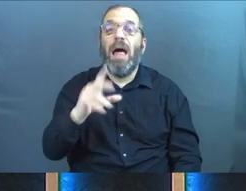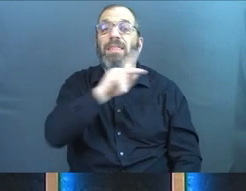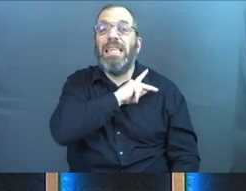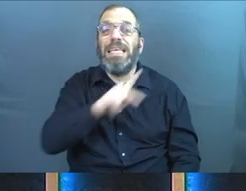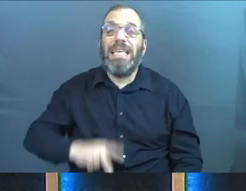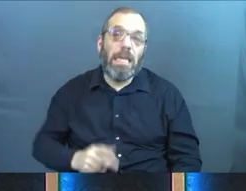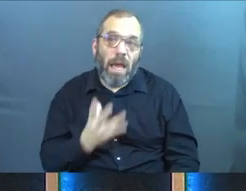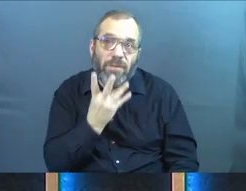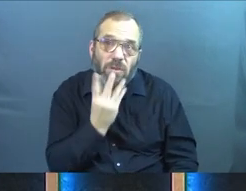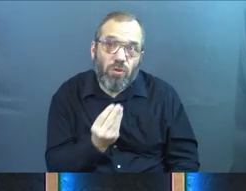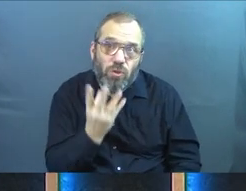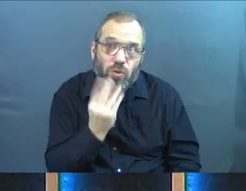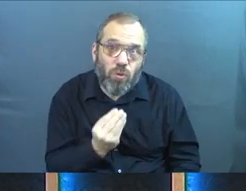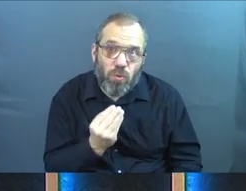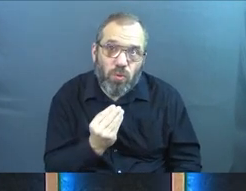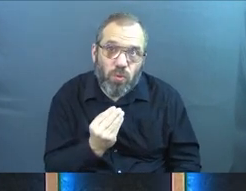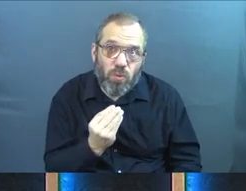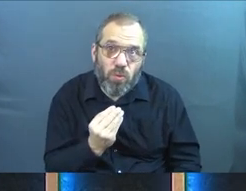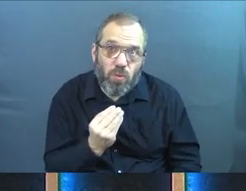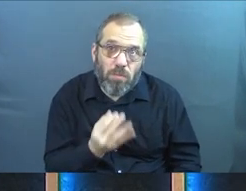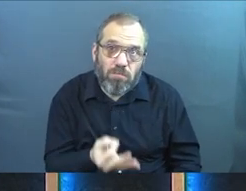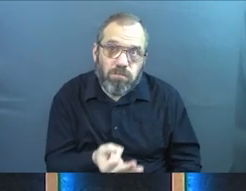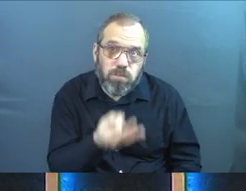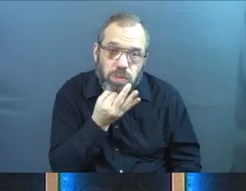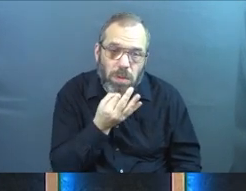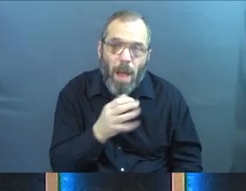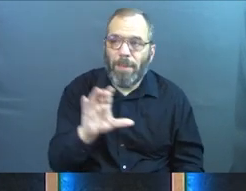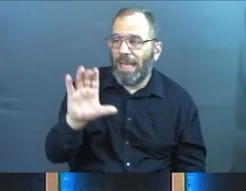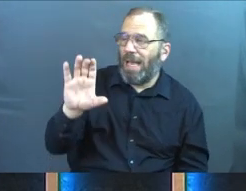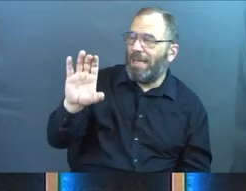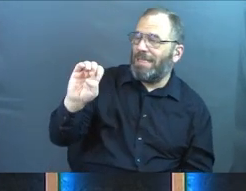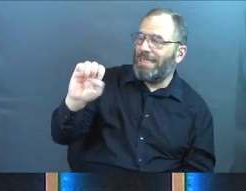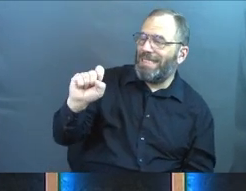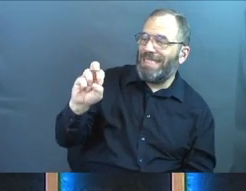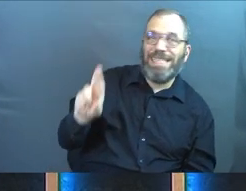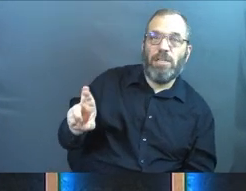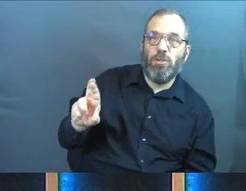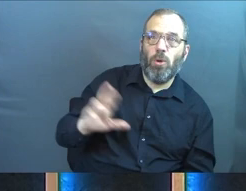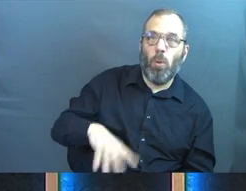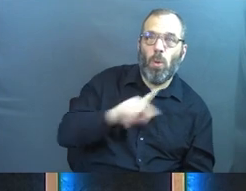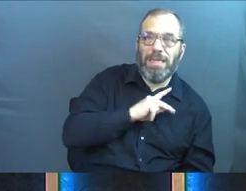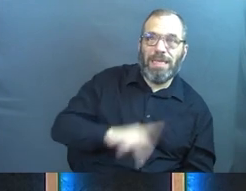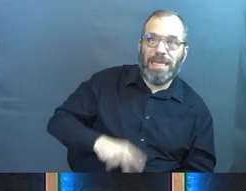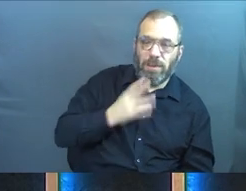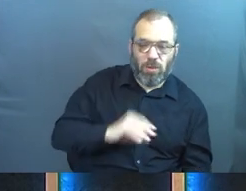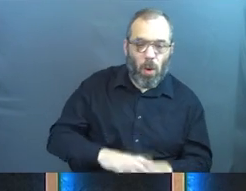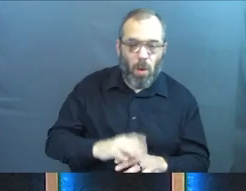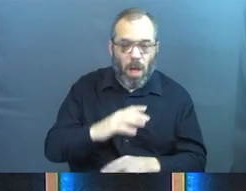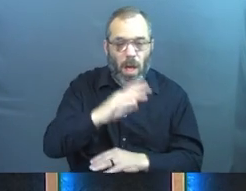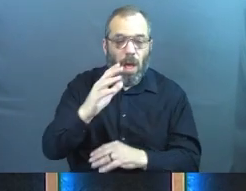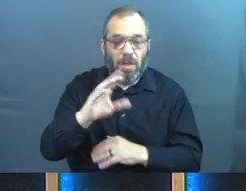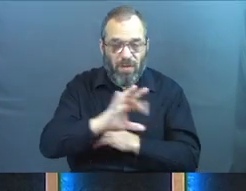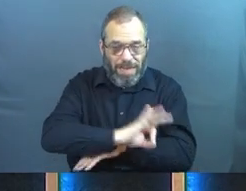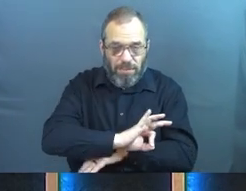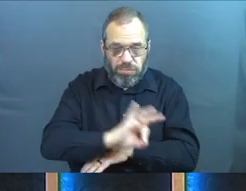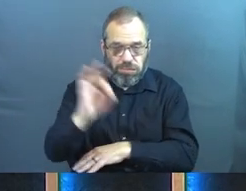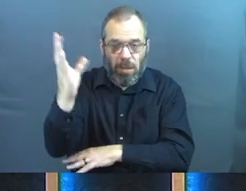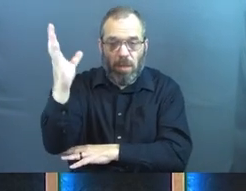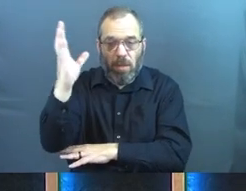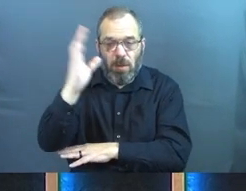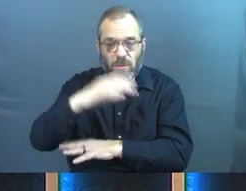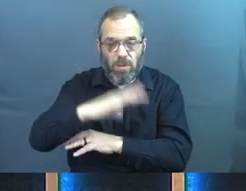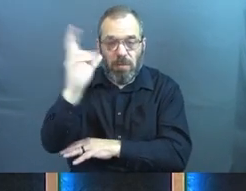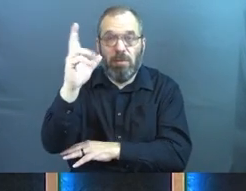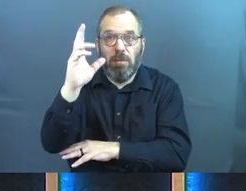the King of the Jews. And how dare he? Because Caesar was supposed to be. Verse 33, at noon, darkness fell across the whole land